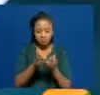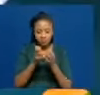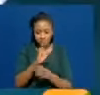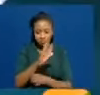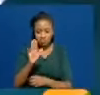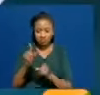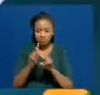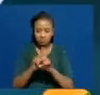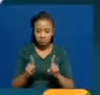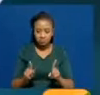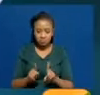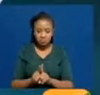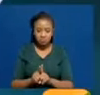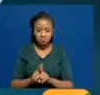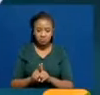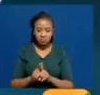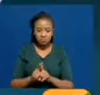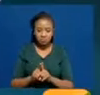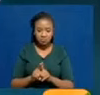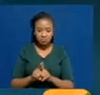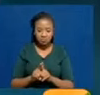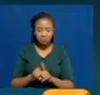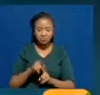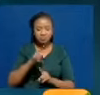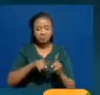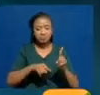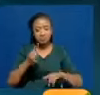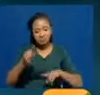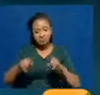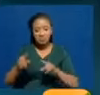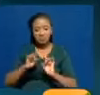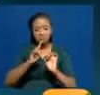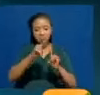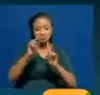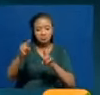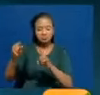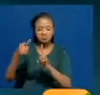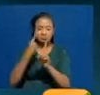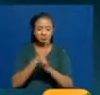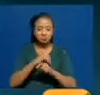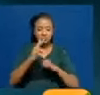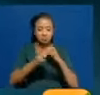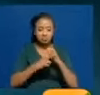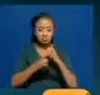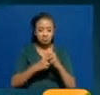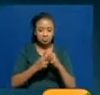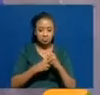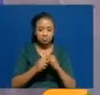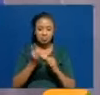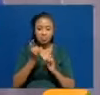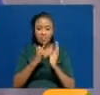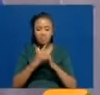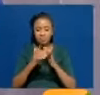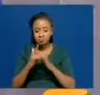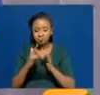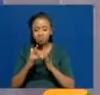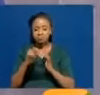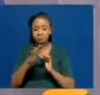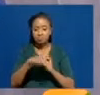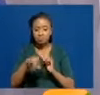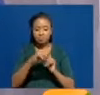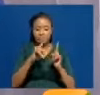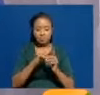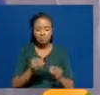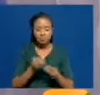base in the last 3 years. Now, the bus will be traversing across 7 counties in the Nyanza region and Western belt, offering an array of services